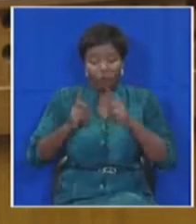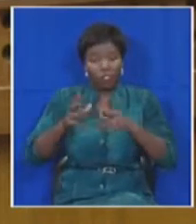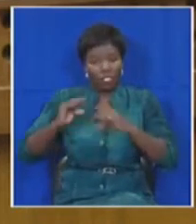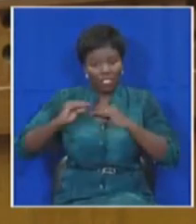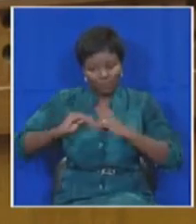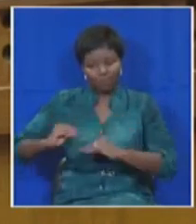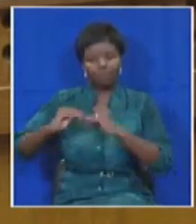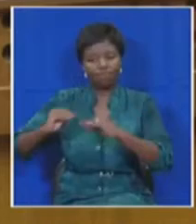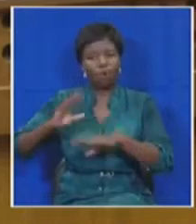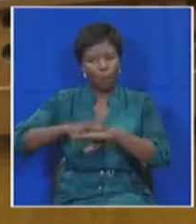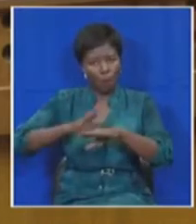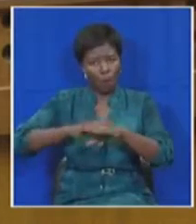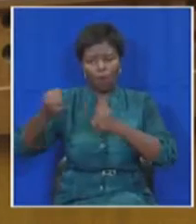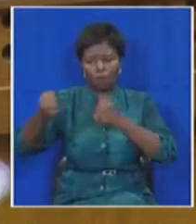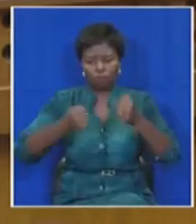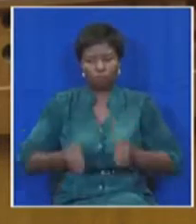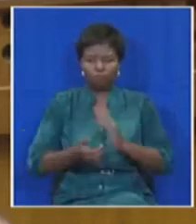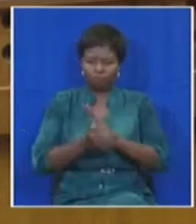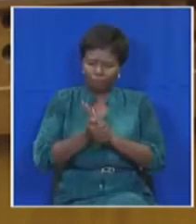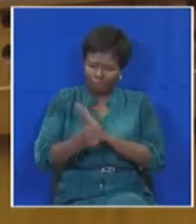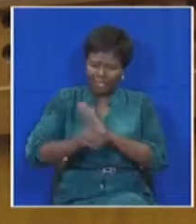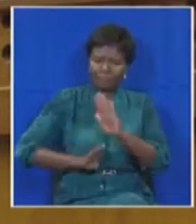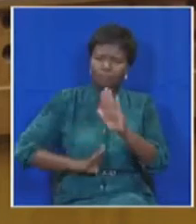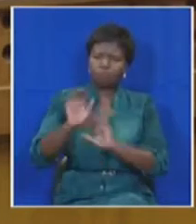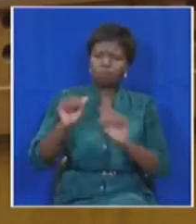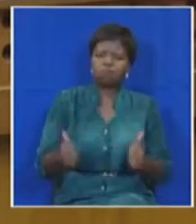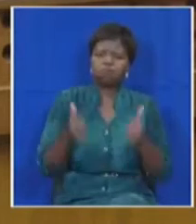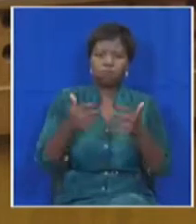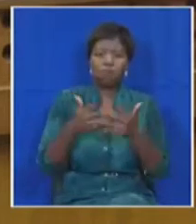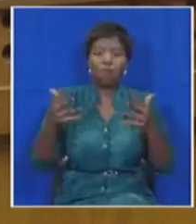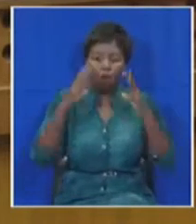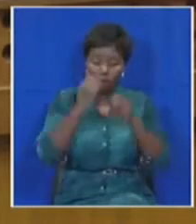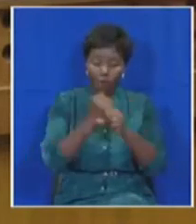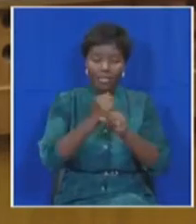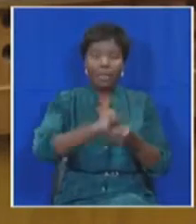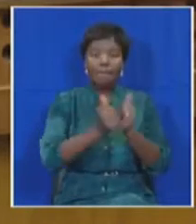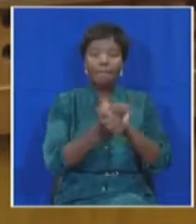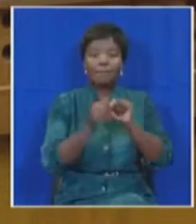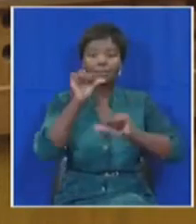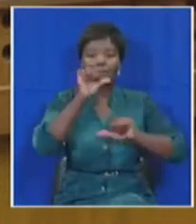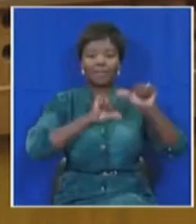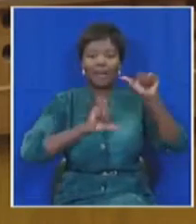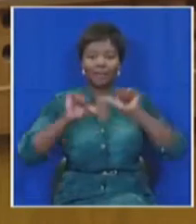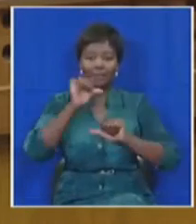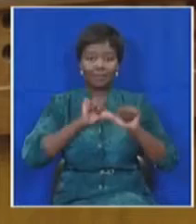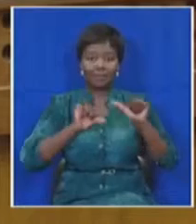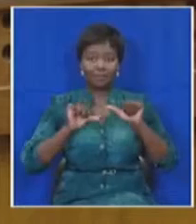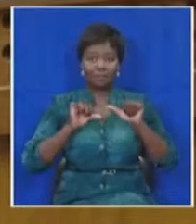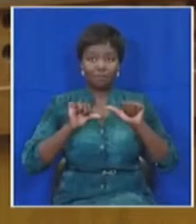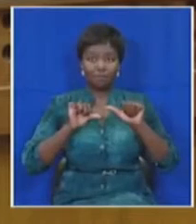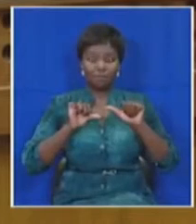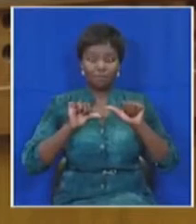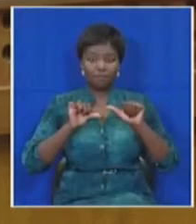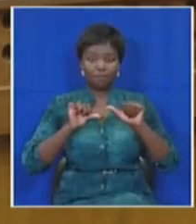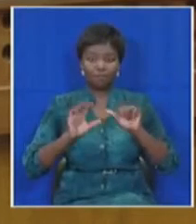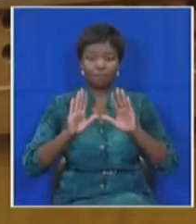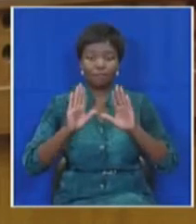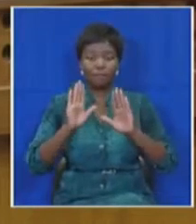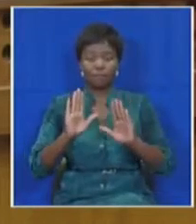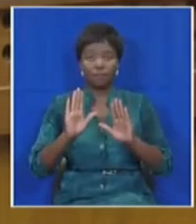more teachers with excellent skills, particularly in maths and science. On a we'll point explore of order, the